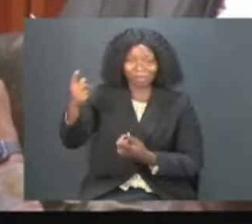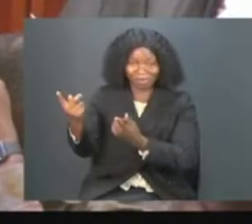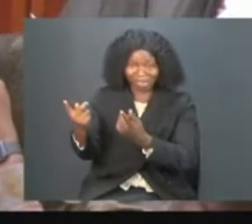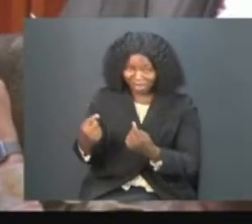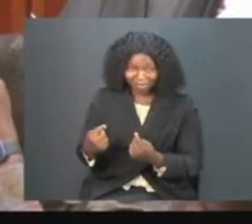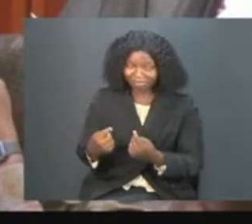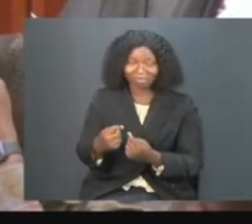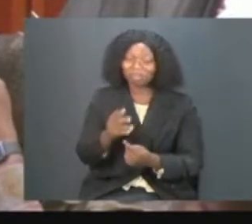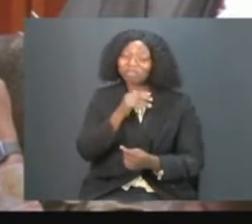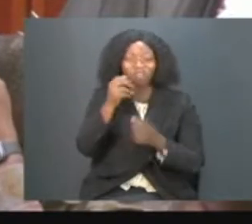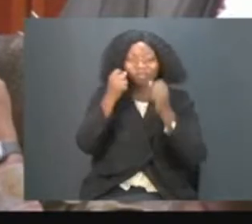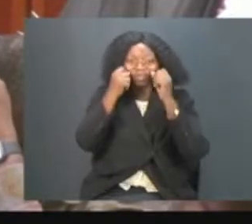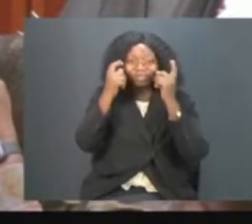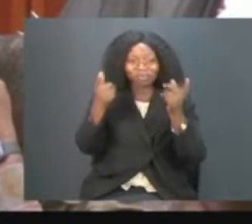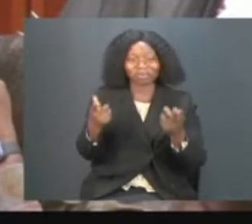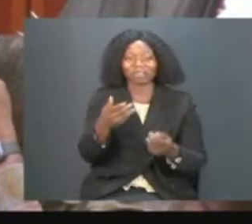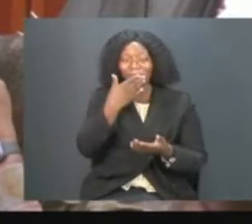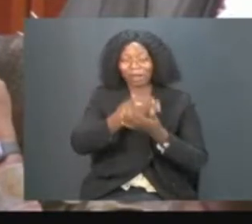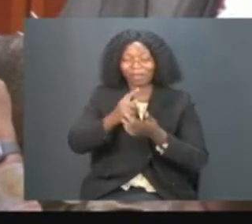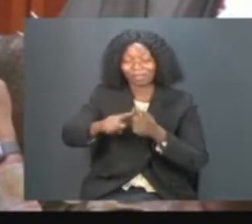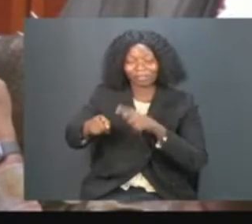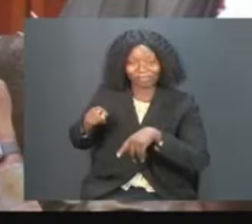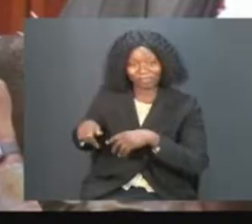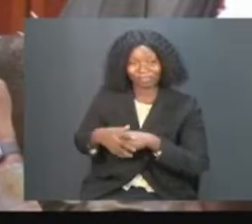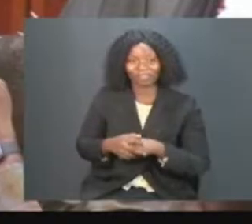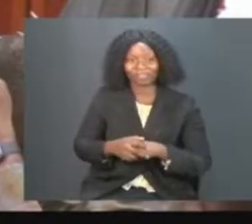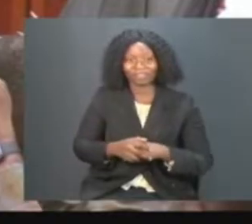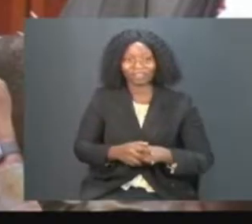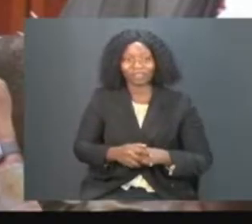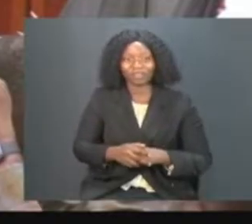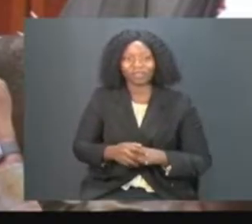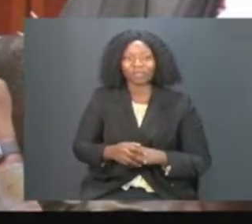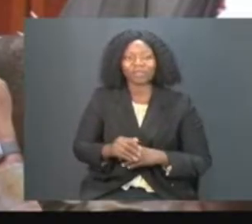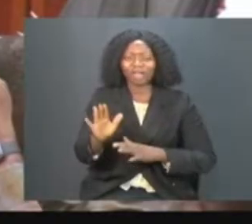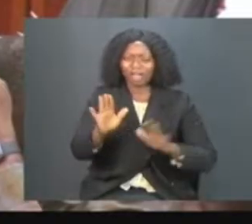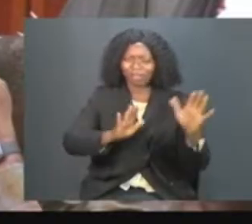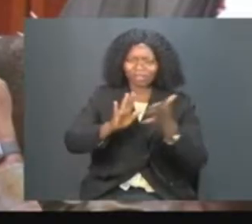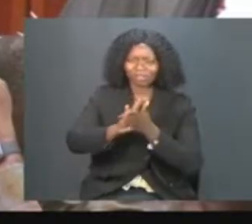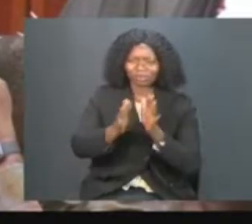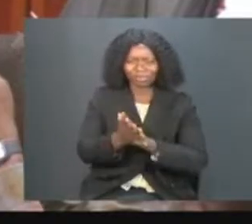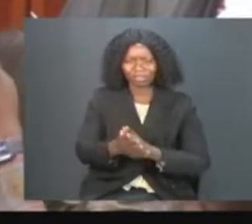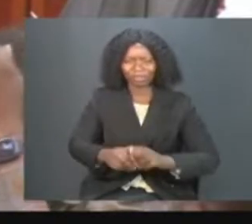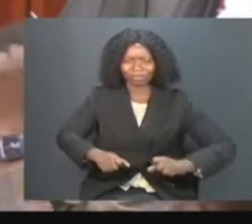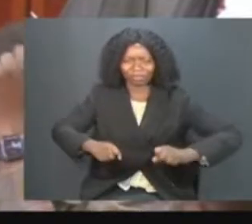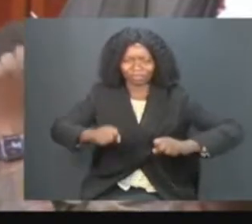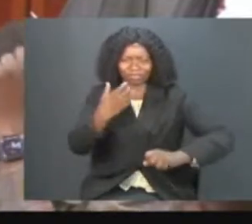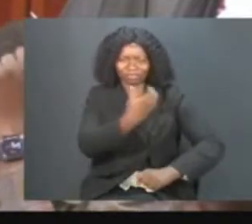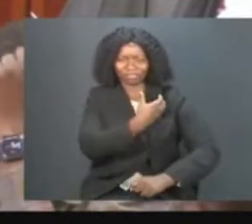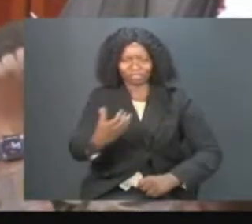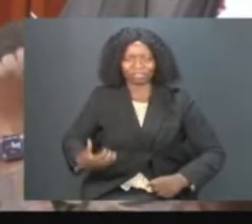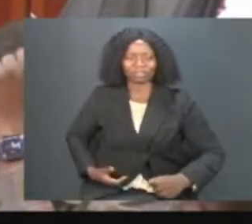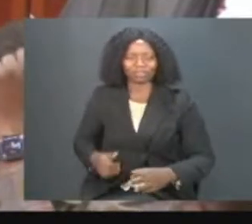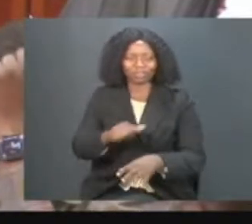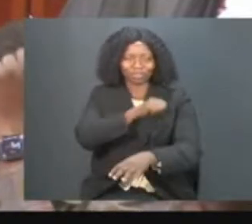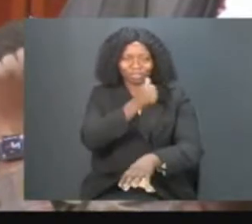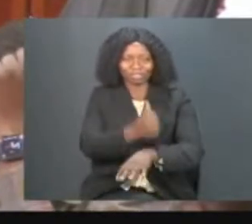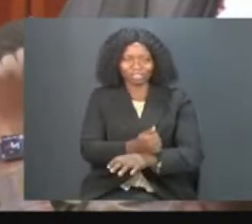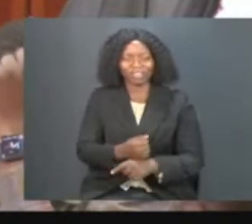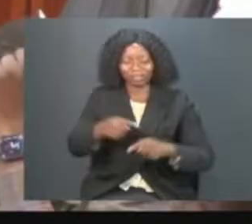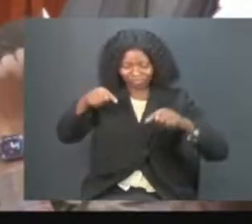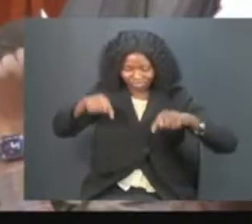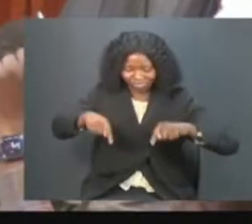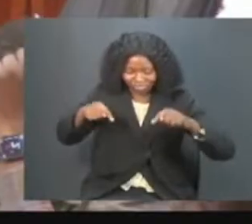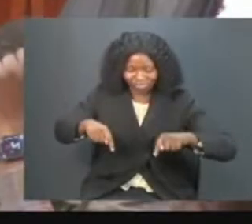will not be surprised that my good friend will be lobbying to become the chief executive of that authority. And yet